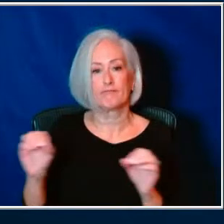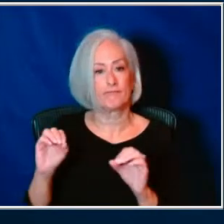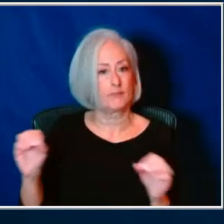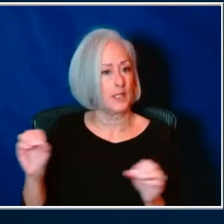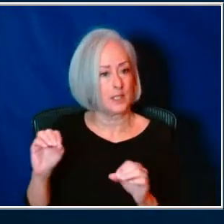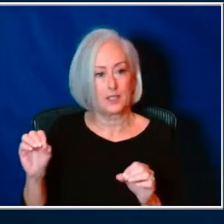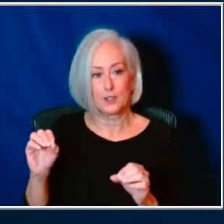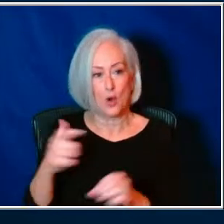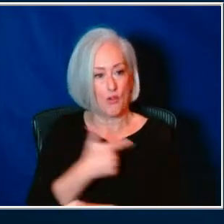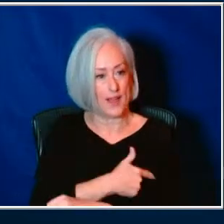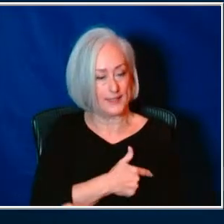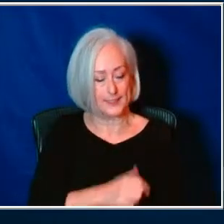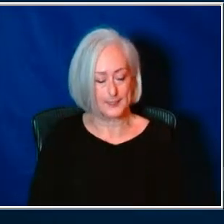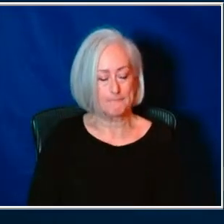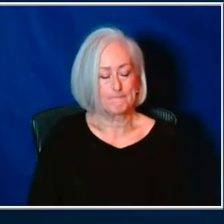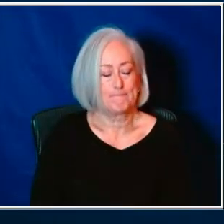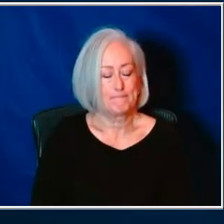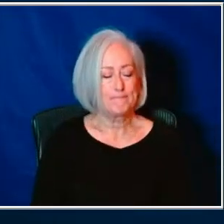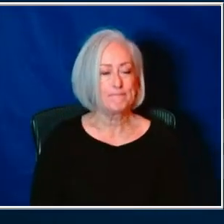Hawkeye,